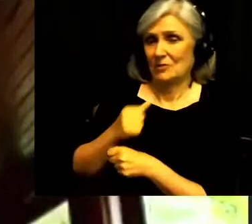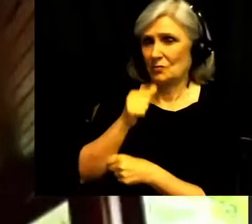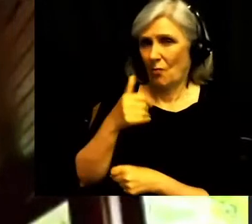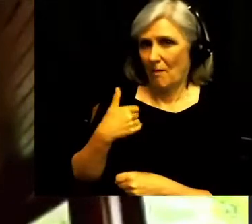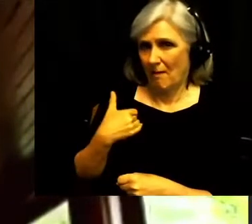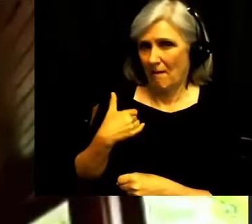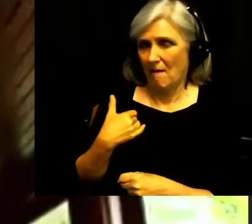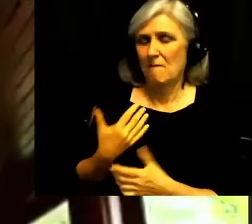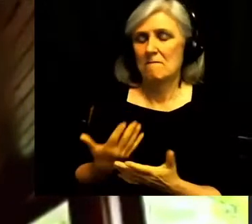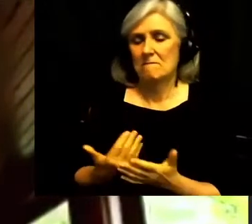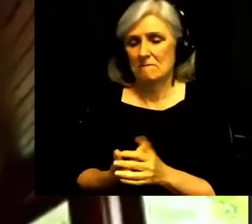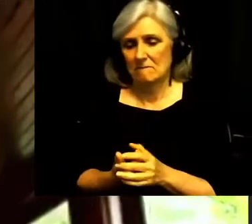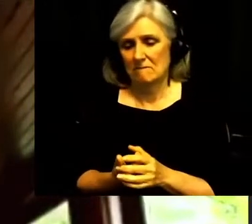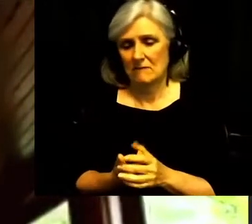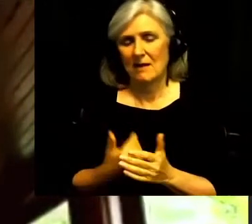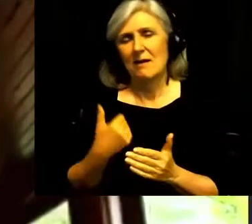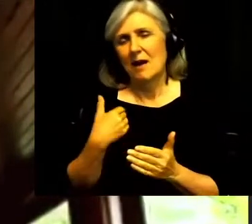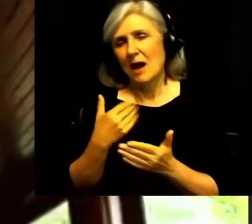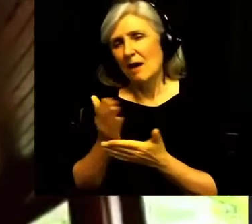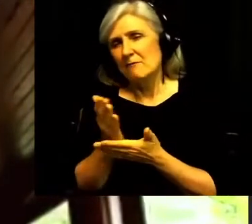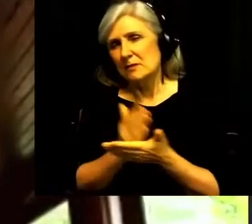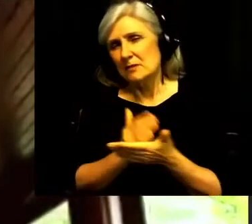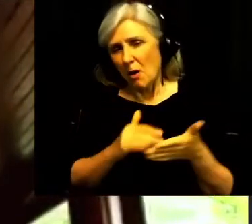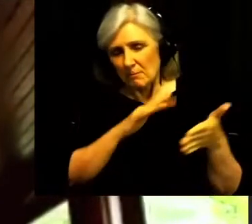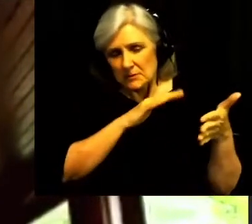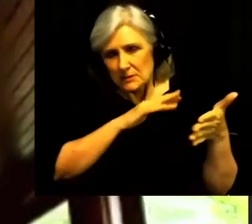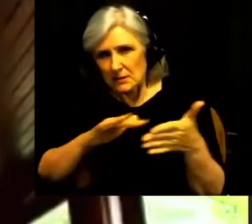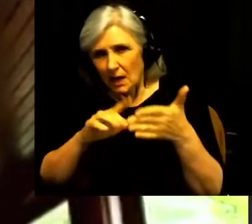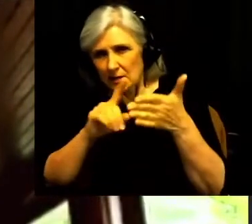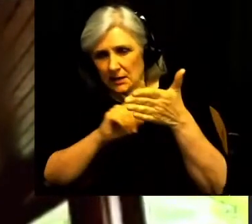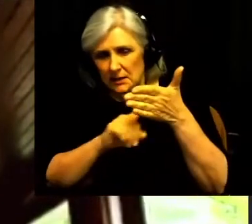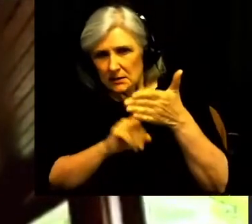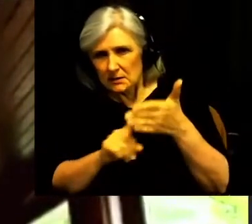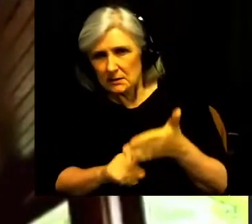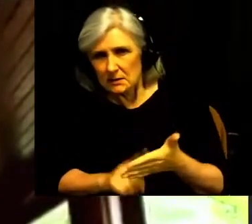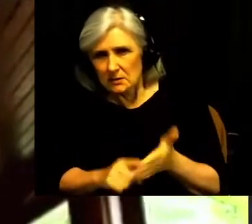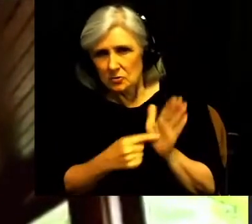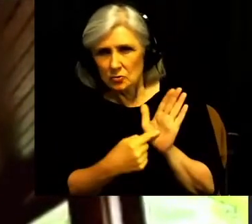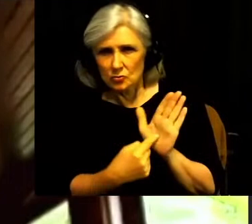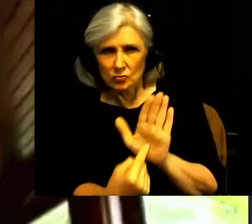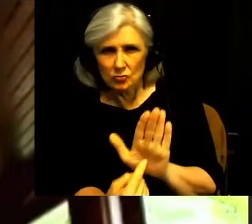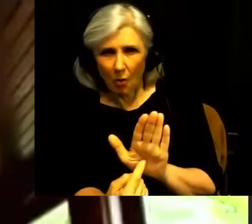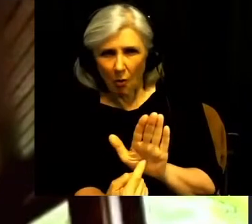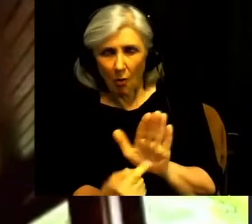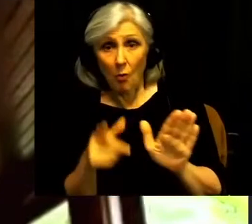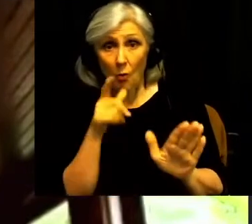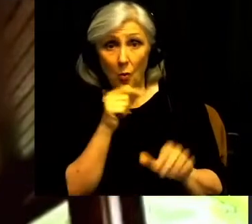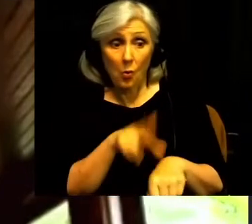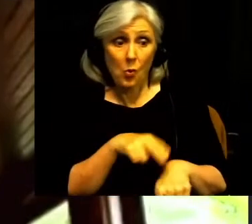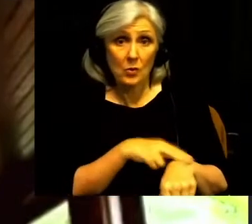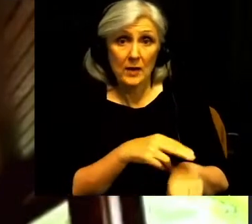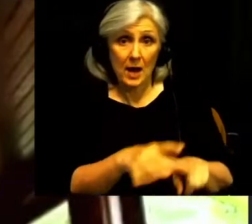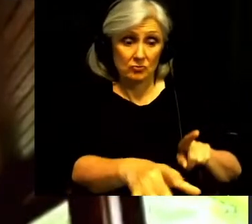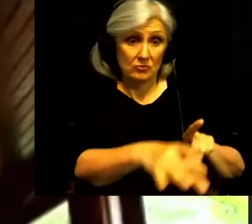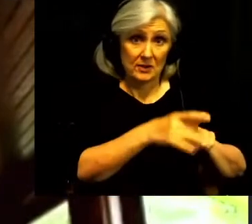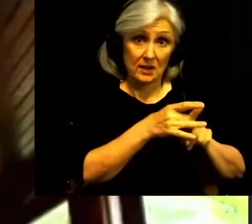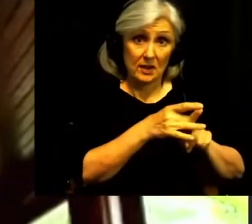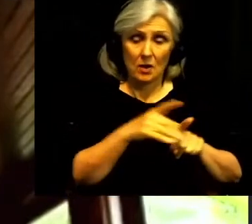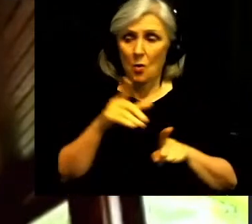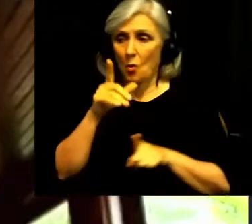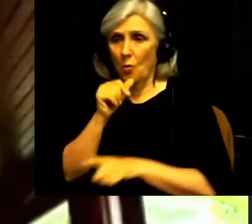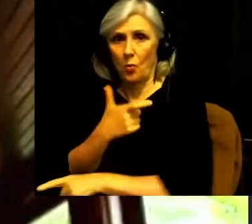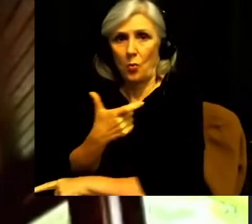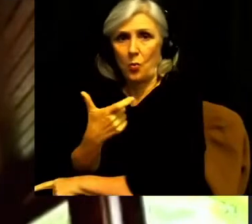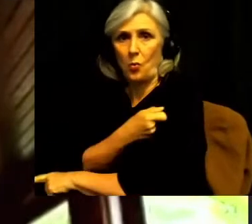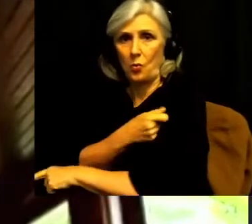population-based seroprevalence studies. And what I mean by that is we can look at blood that has been